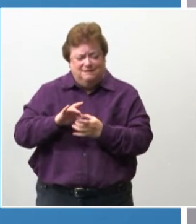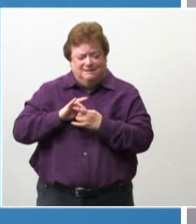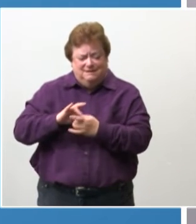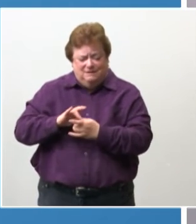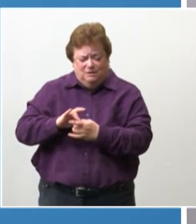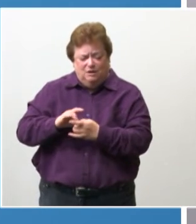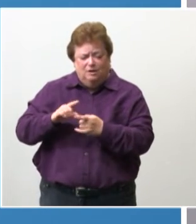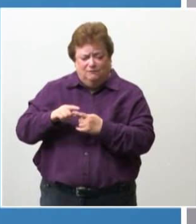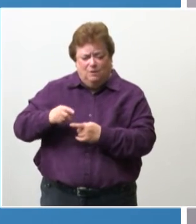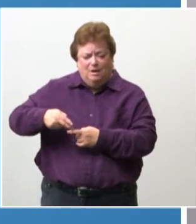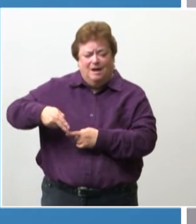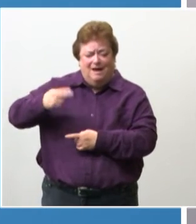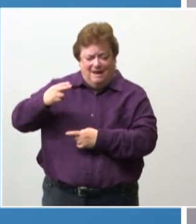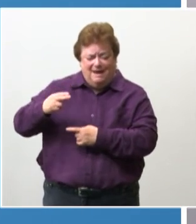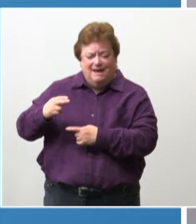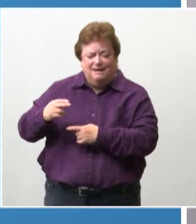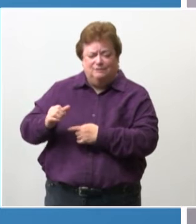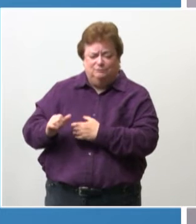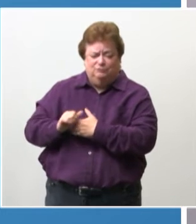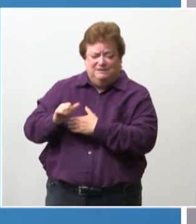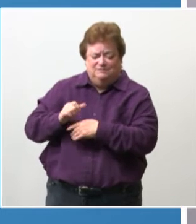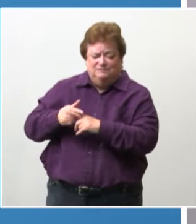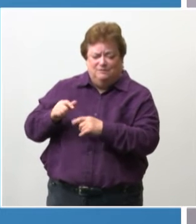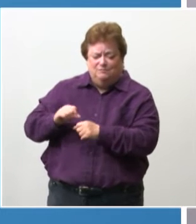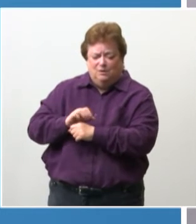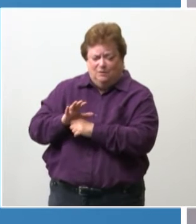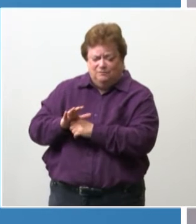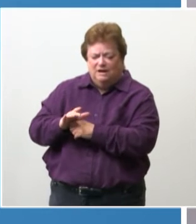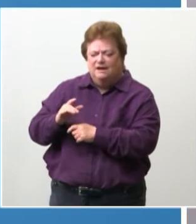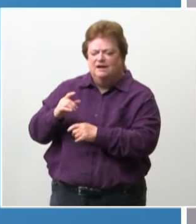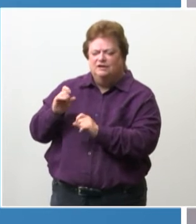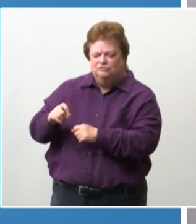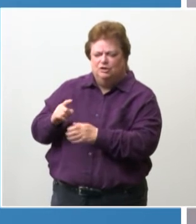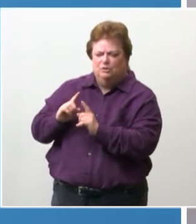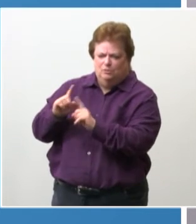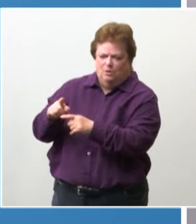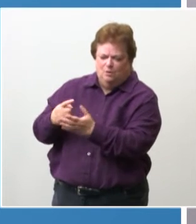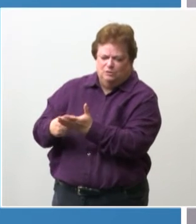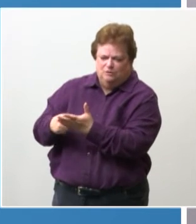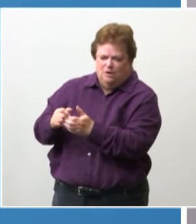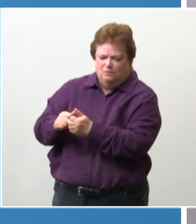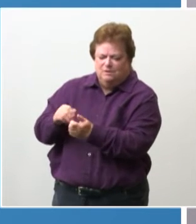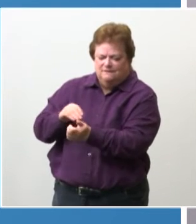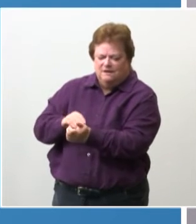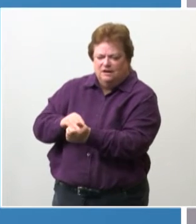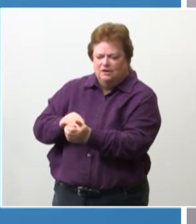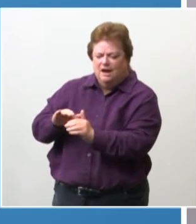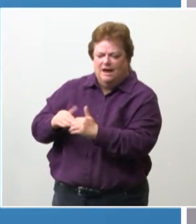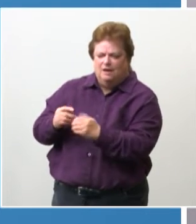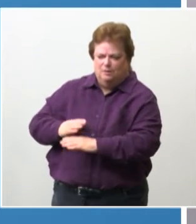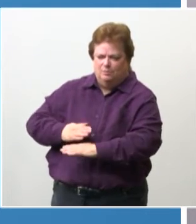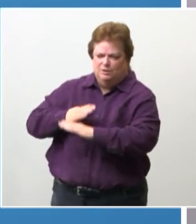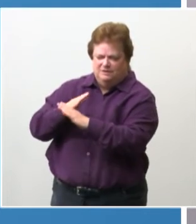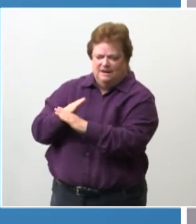for severe COVID-19 should consult with their healthcare provider about additional protective